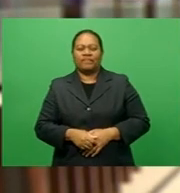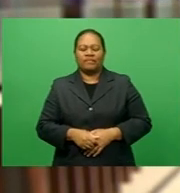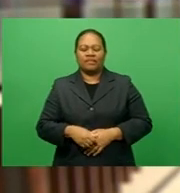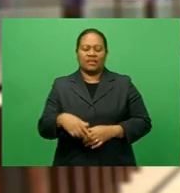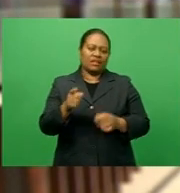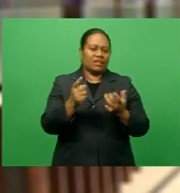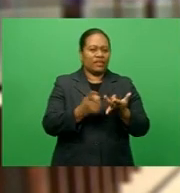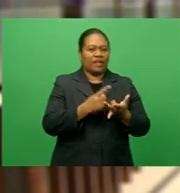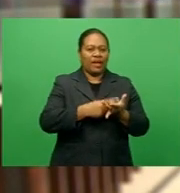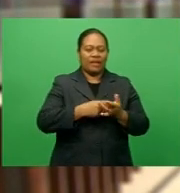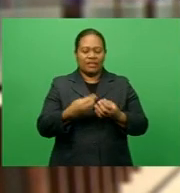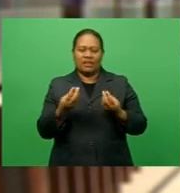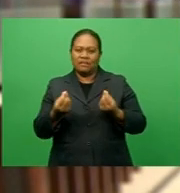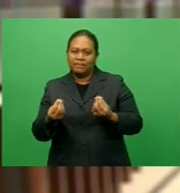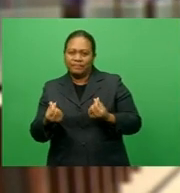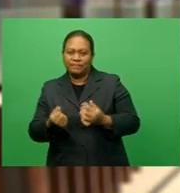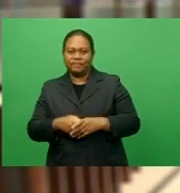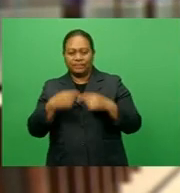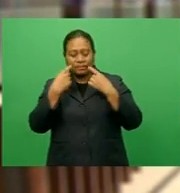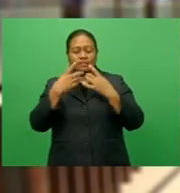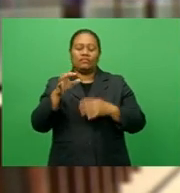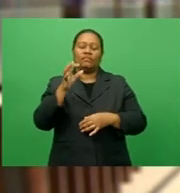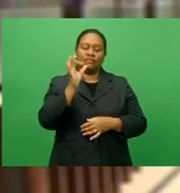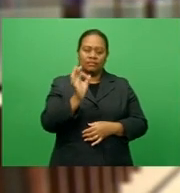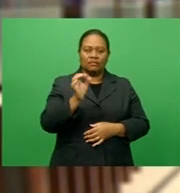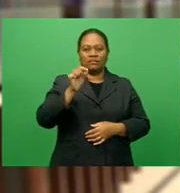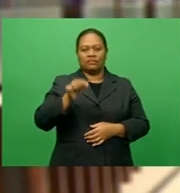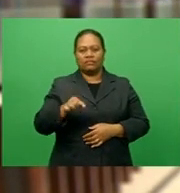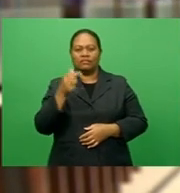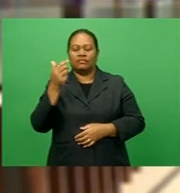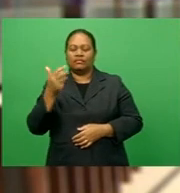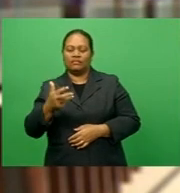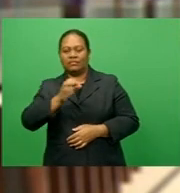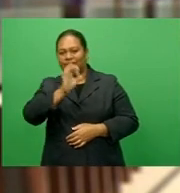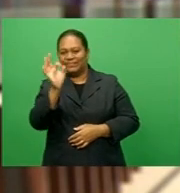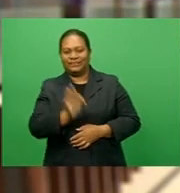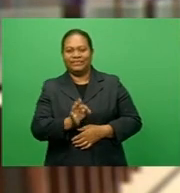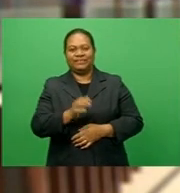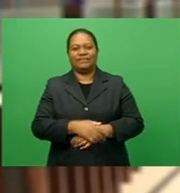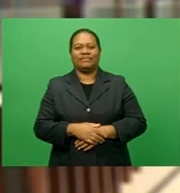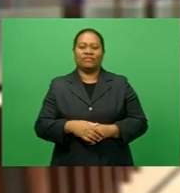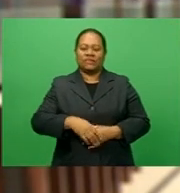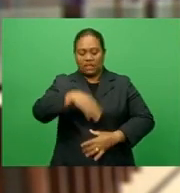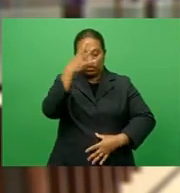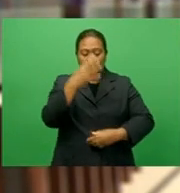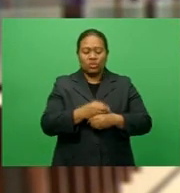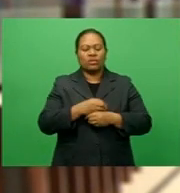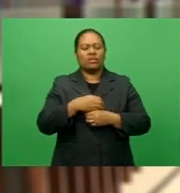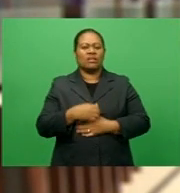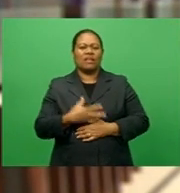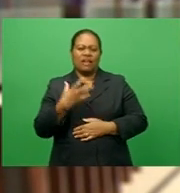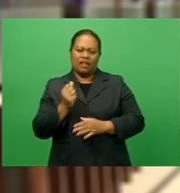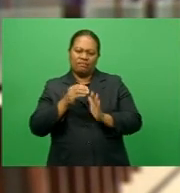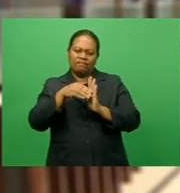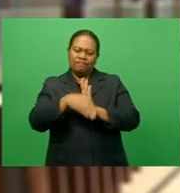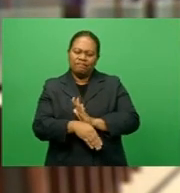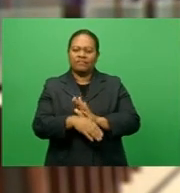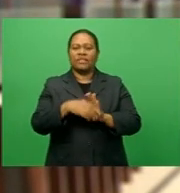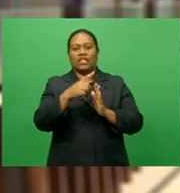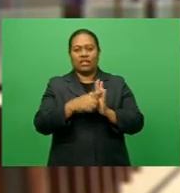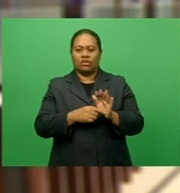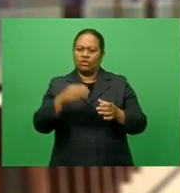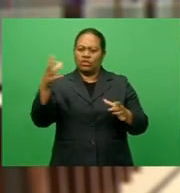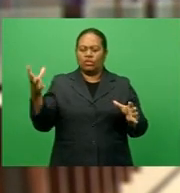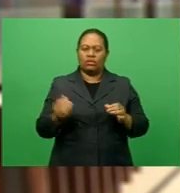other currencies inched up 0.09%. But overall, there has been a downward trend in general